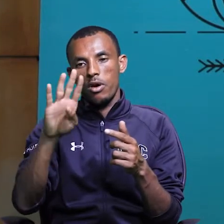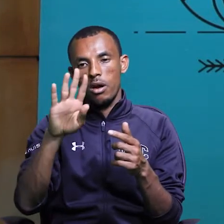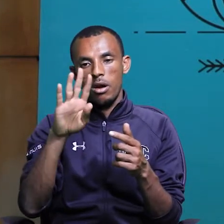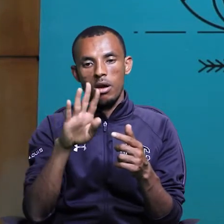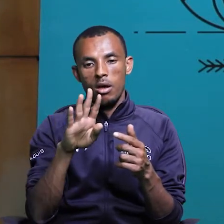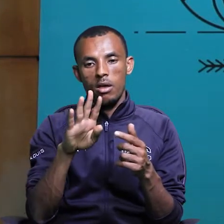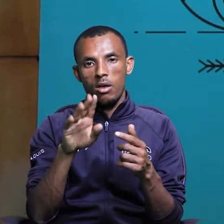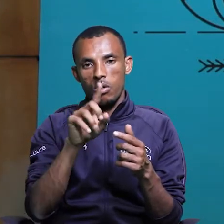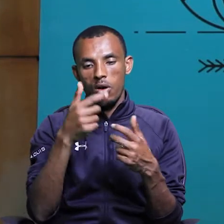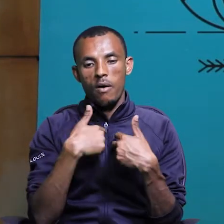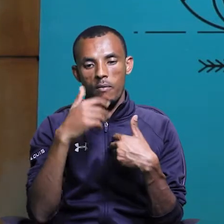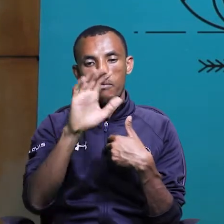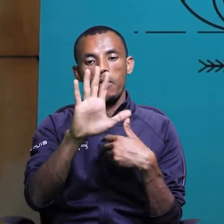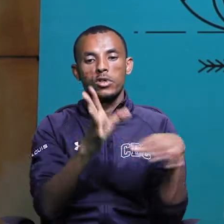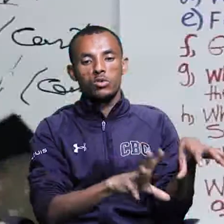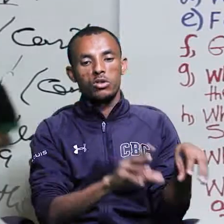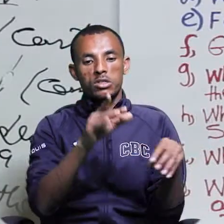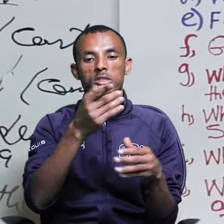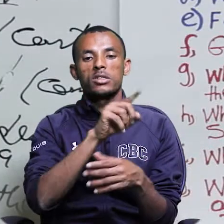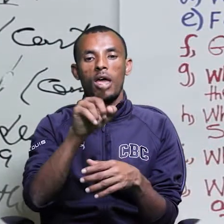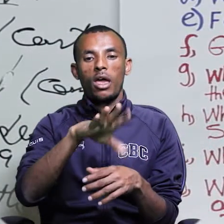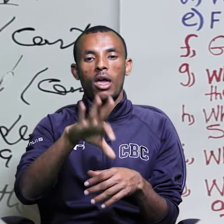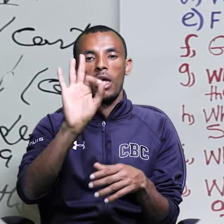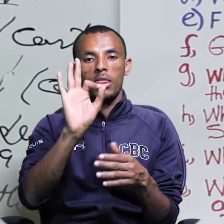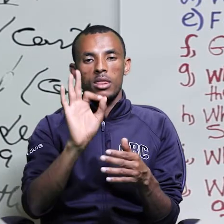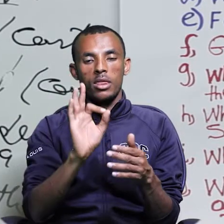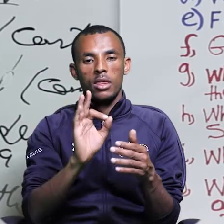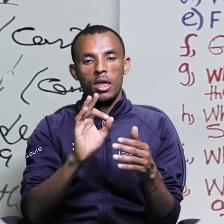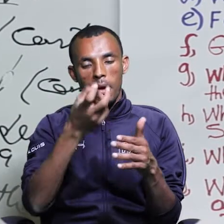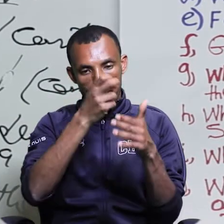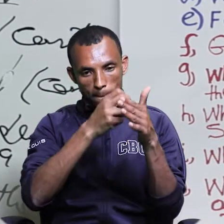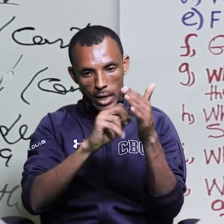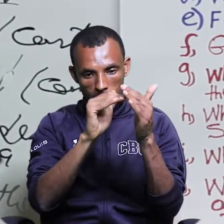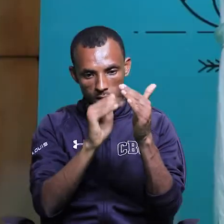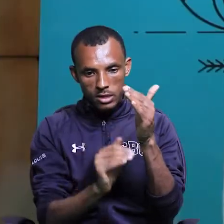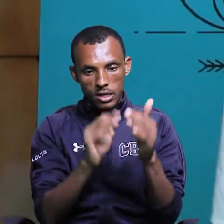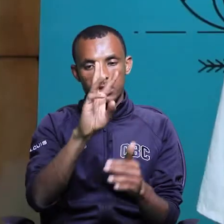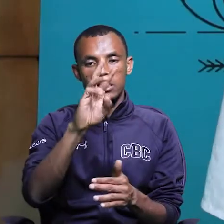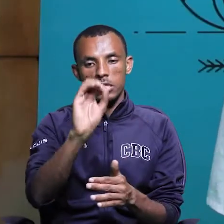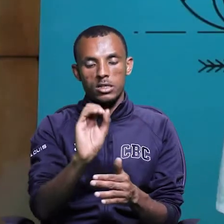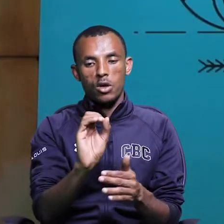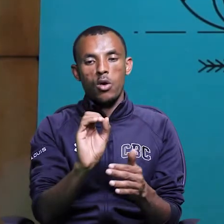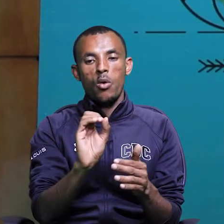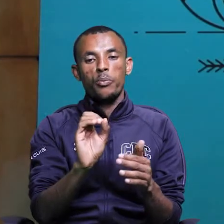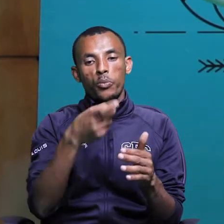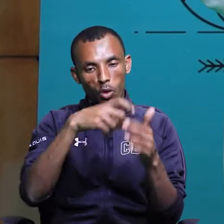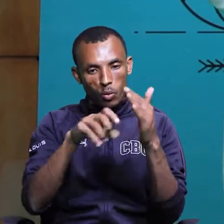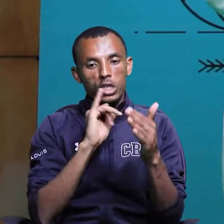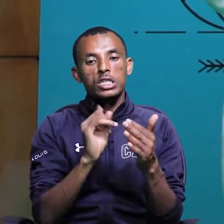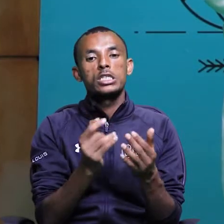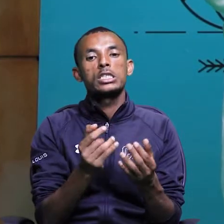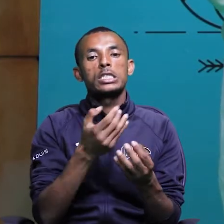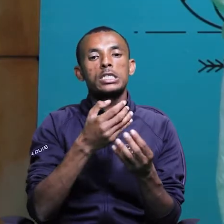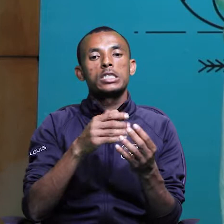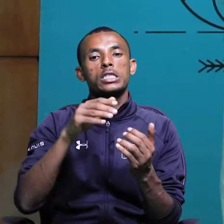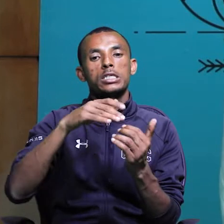have 5. 5 students, they have got a mark less than 60. What is the maximum score, or what is the maximum